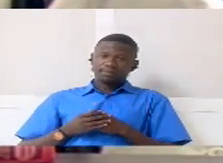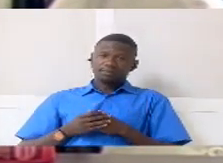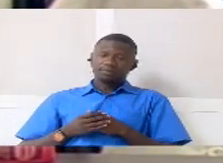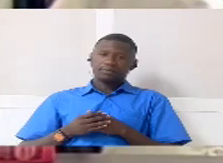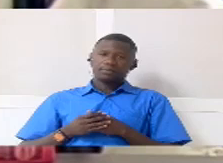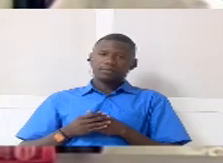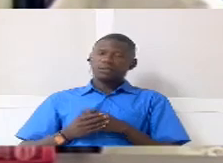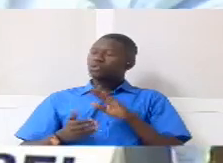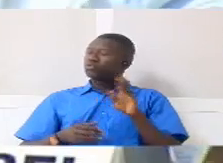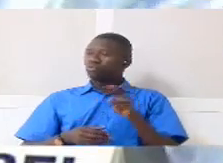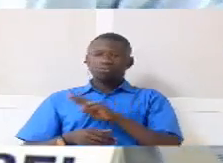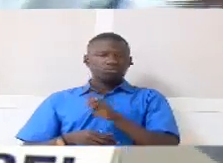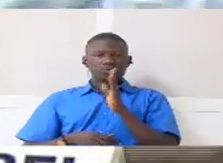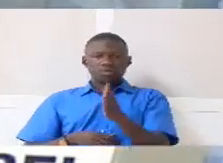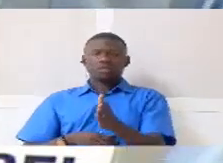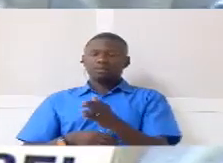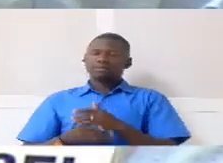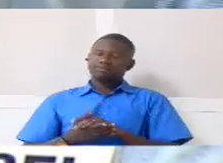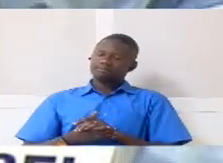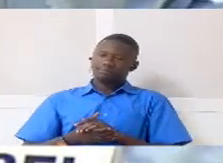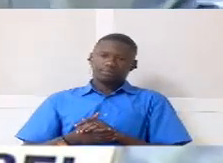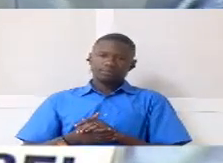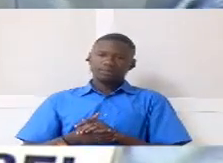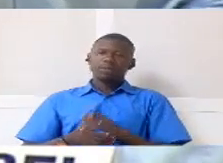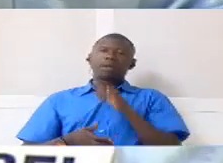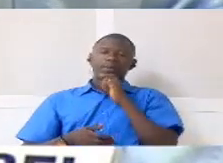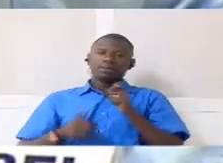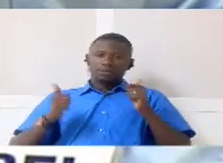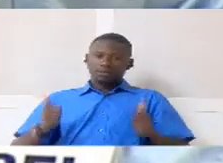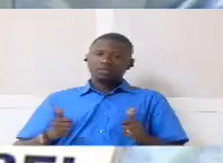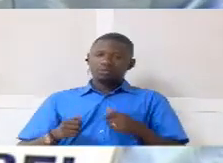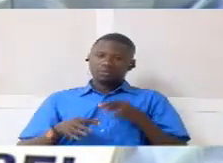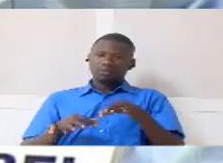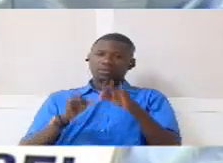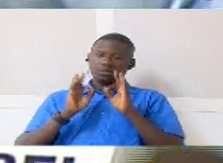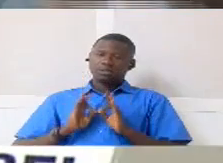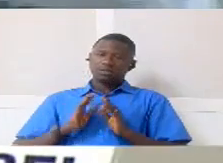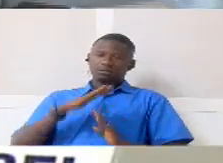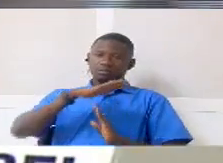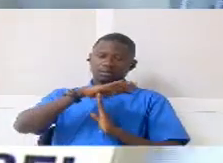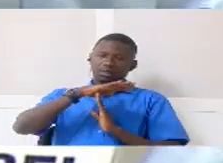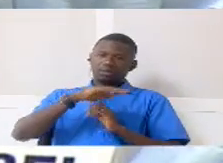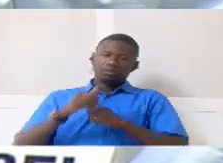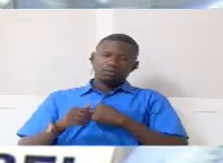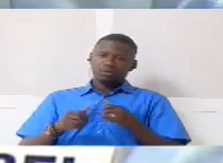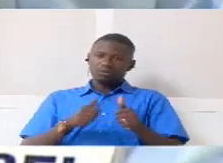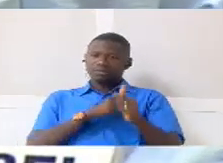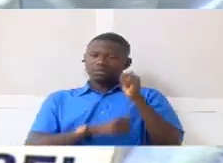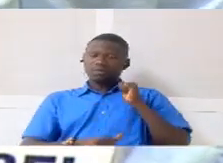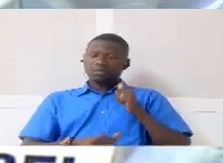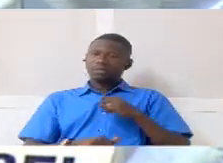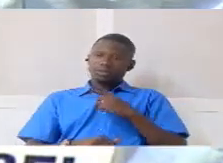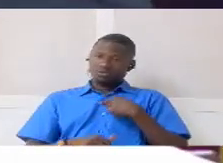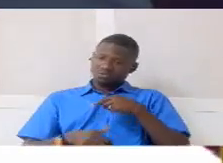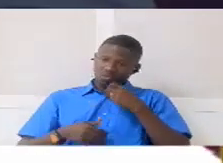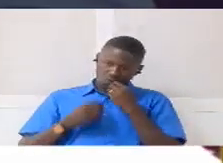nyang. It's not proper. Mr. Chair, we take a break and we return as you would direct.